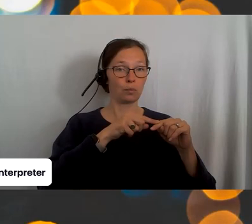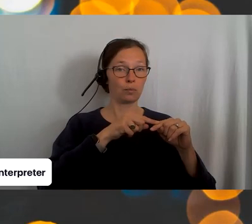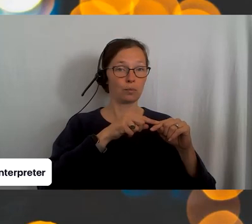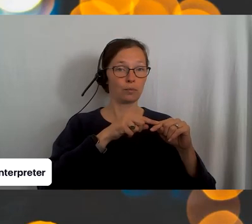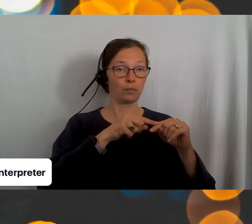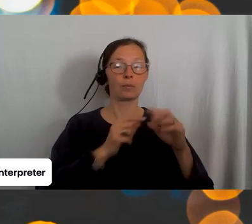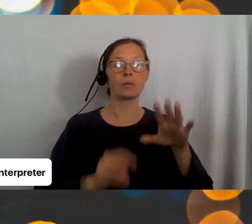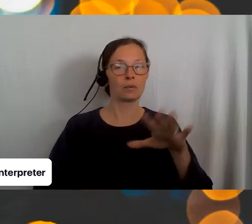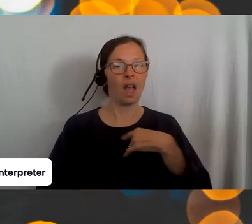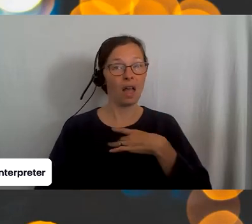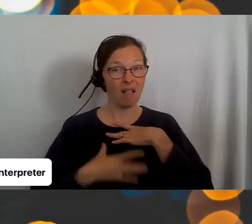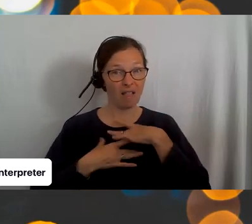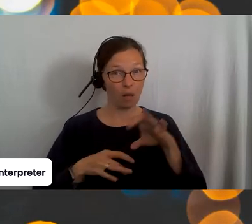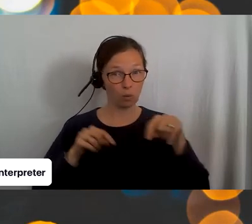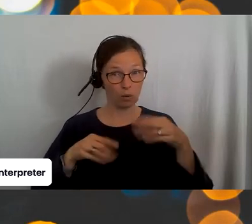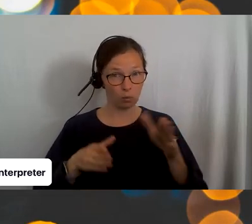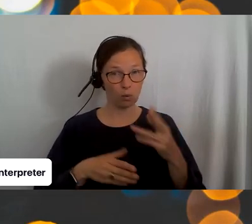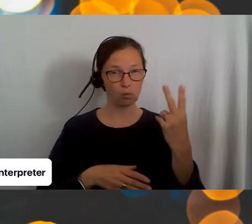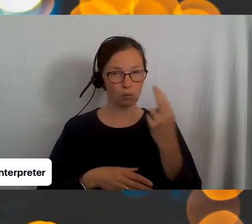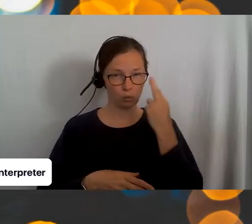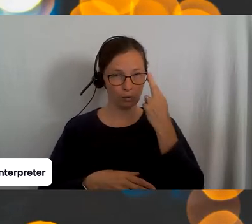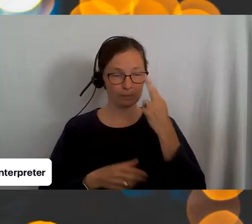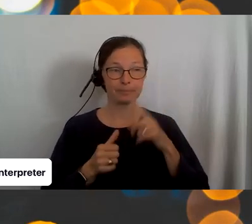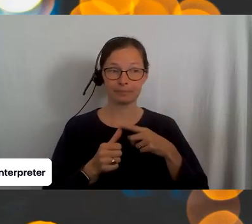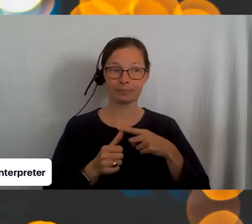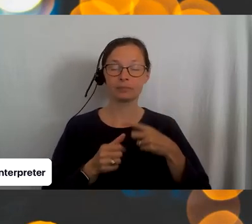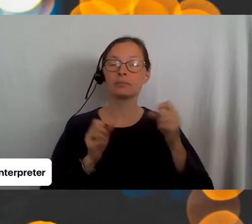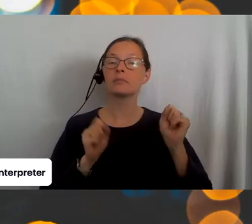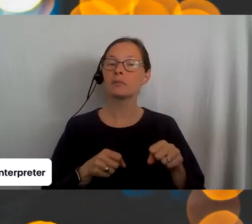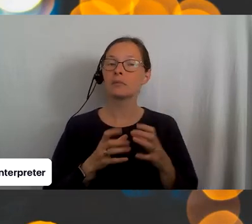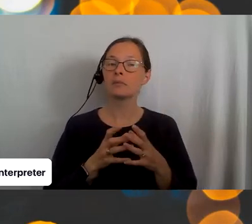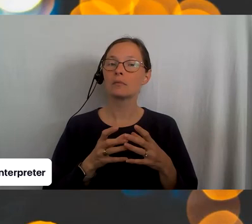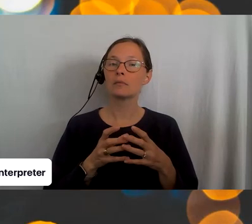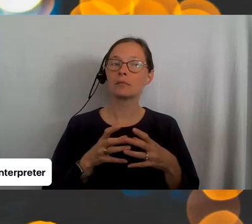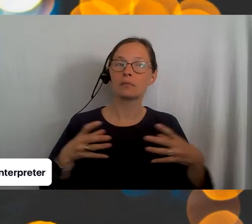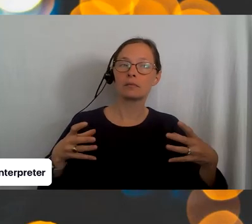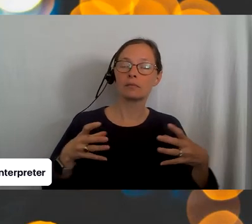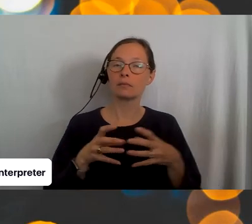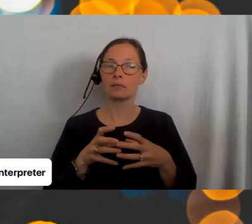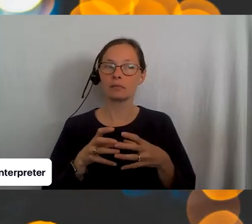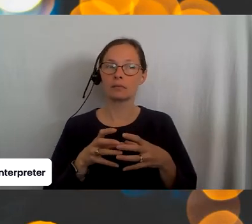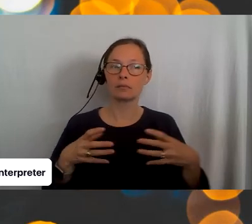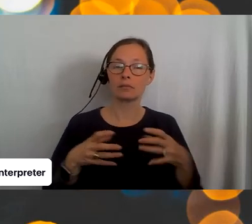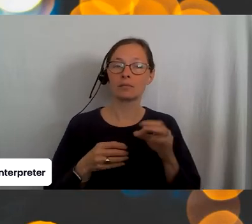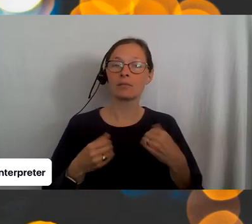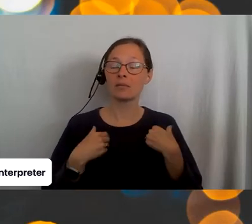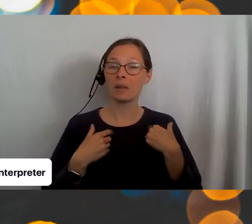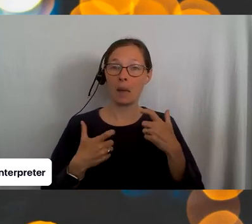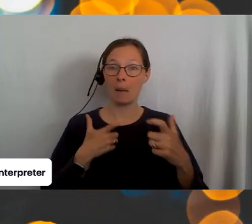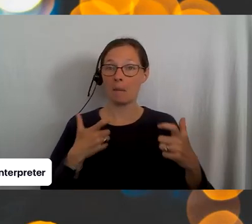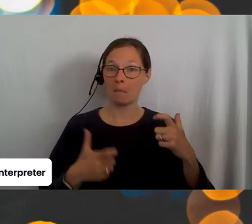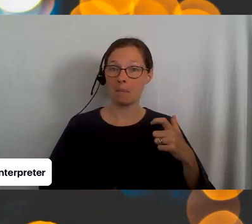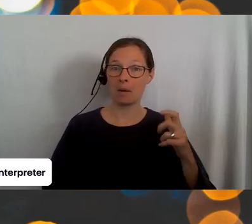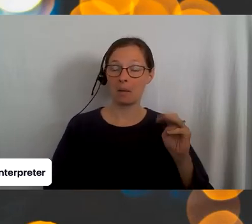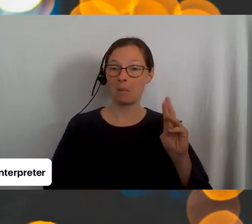2 reasons I like to do it this way. 1, this is now adjustable. If you decide that now you've got a big fat mug that you want to use later, and this one